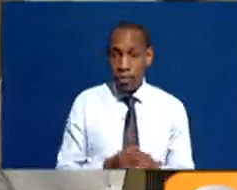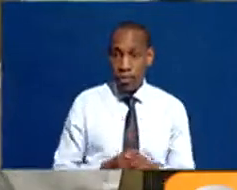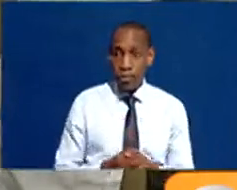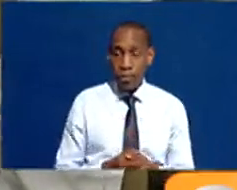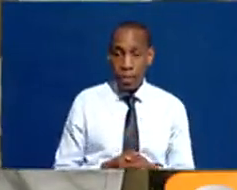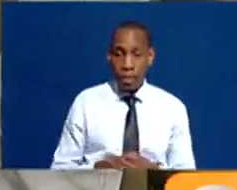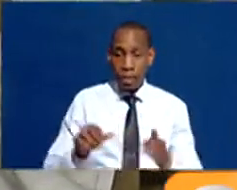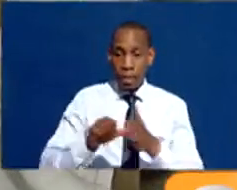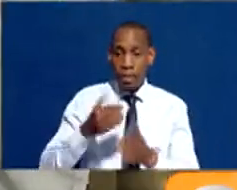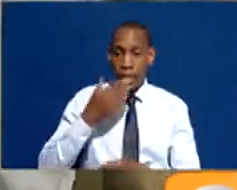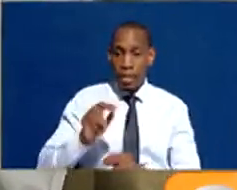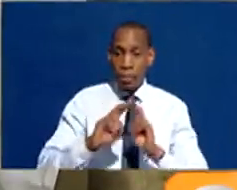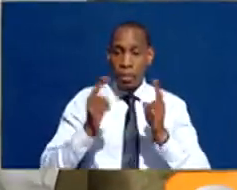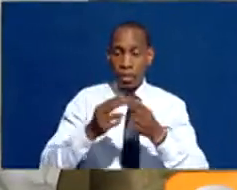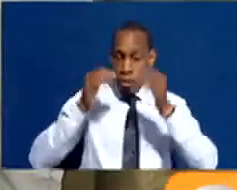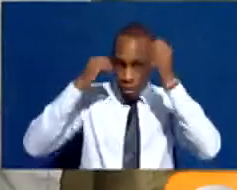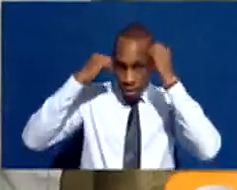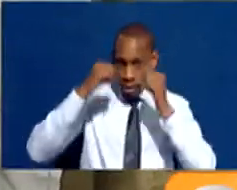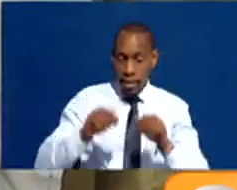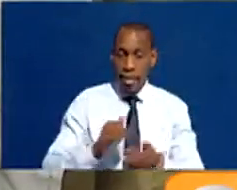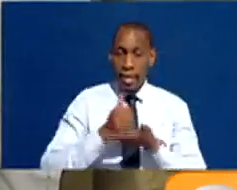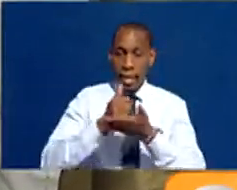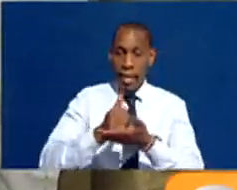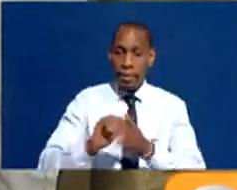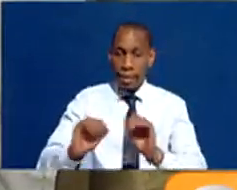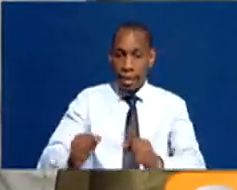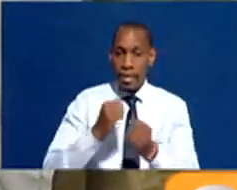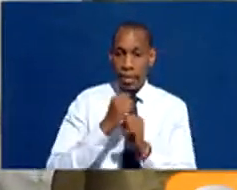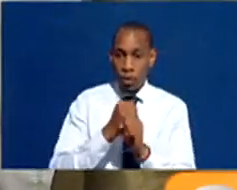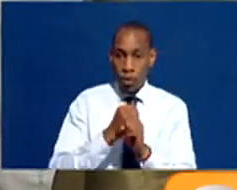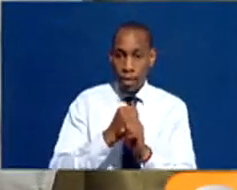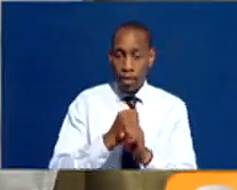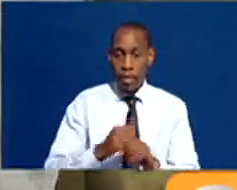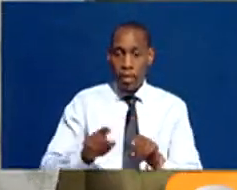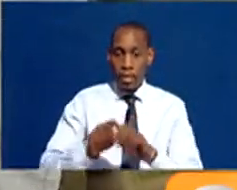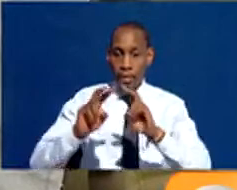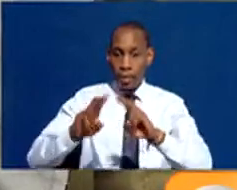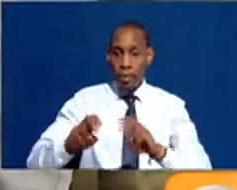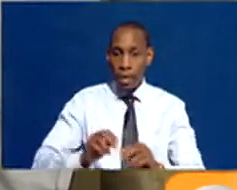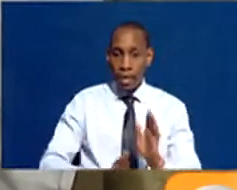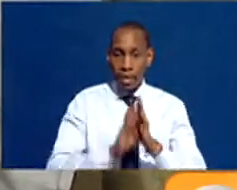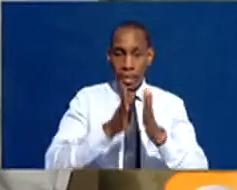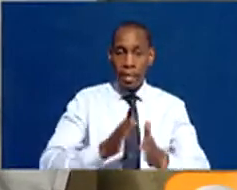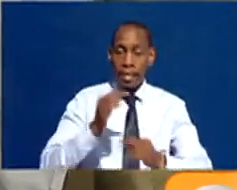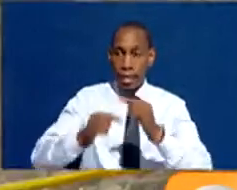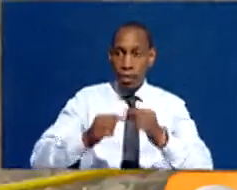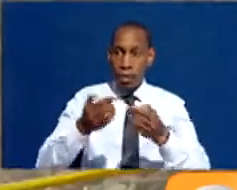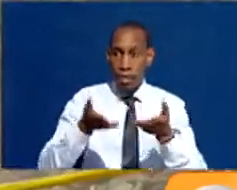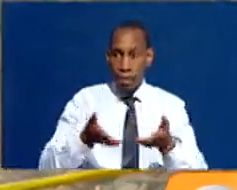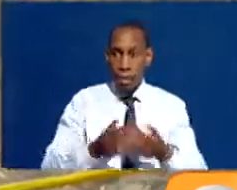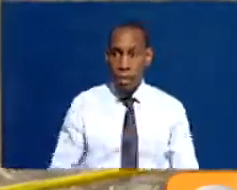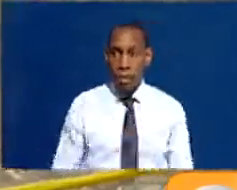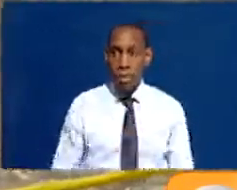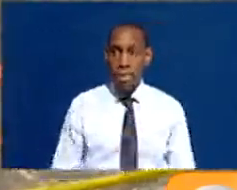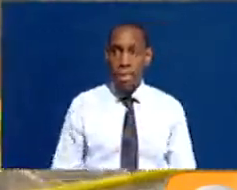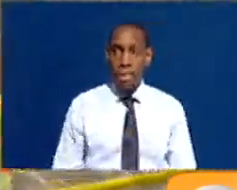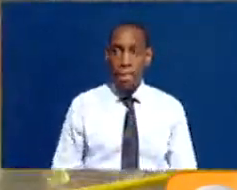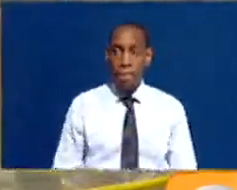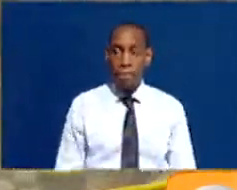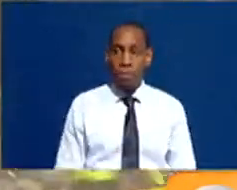disaster response unit from the military is aiding the operations as a manhunt for the developer intensifies.